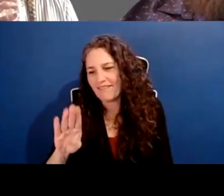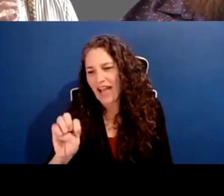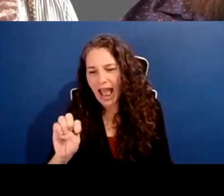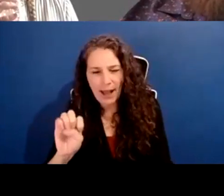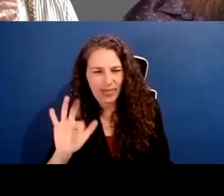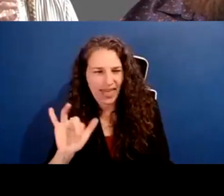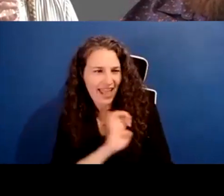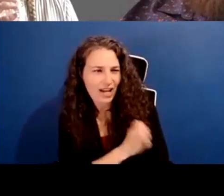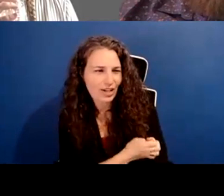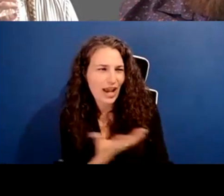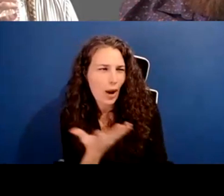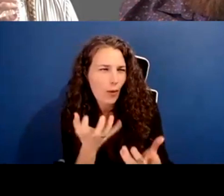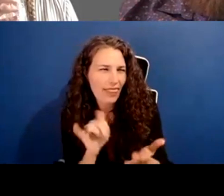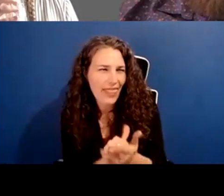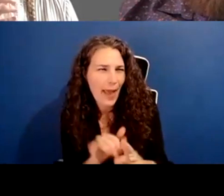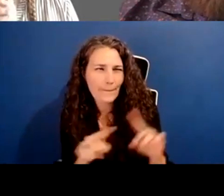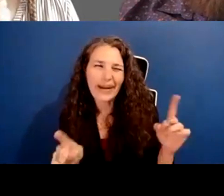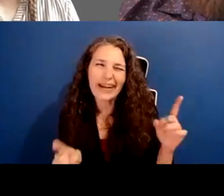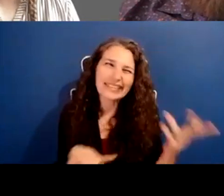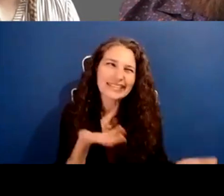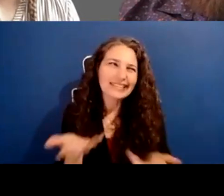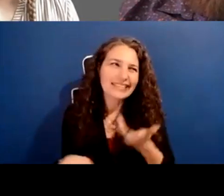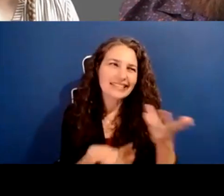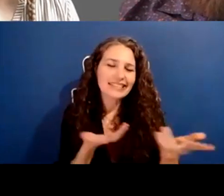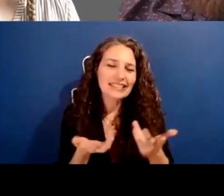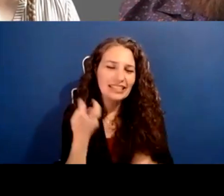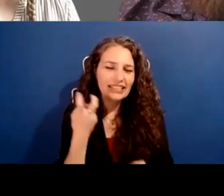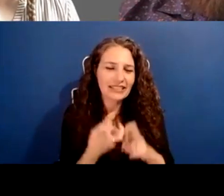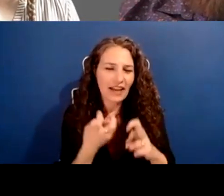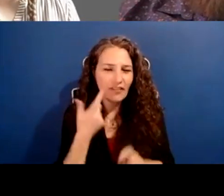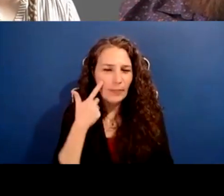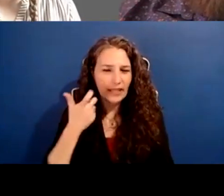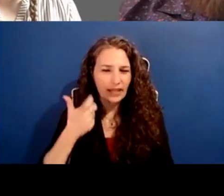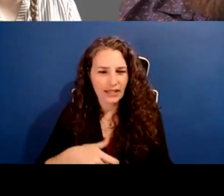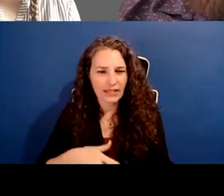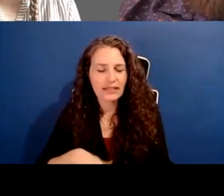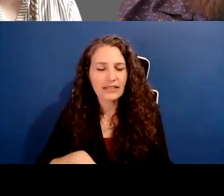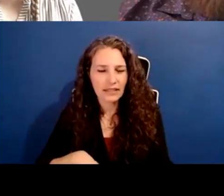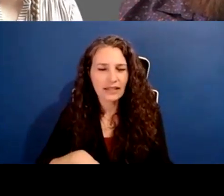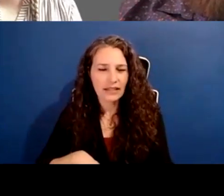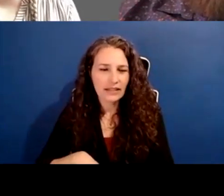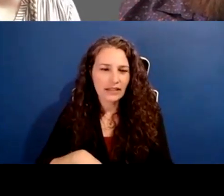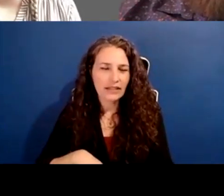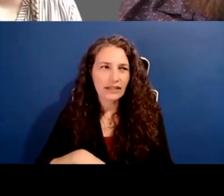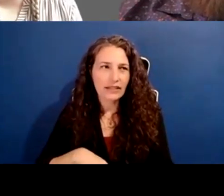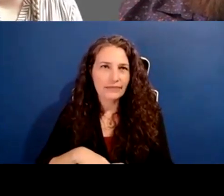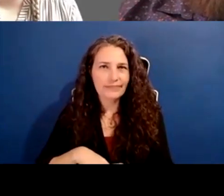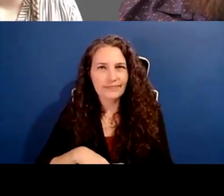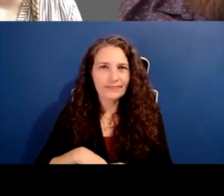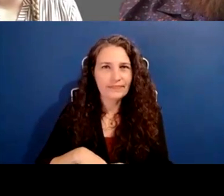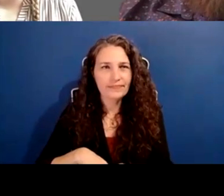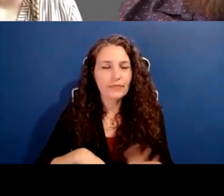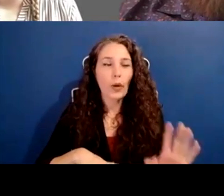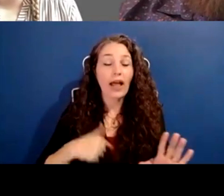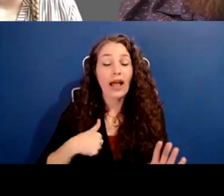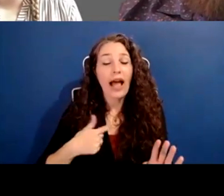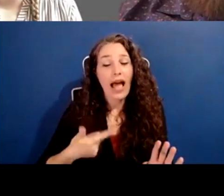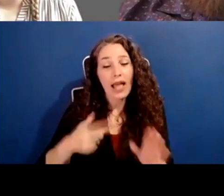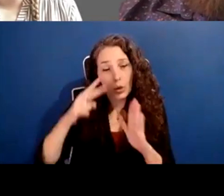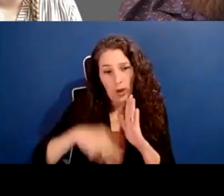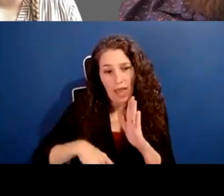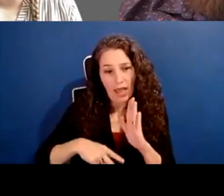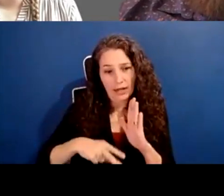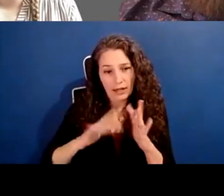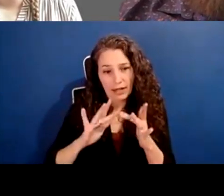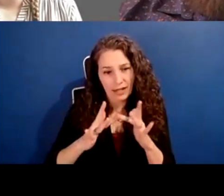yeah, it's hard. I think one thing that, and this was like advice I read probably somewhere on the internet, it was like, ask